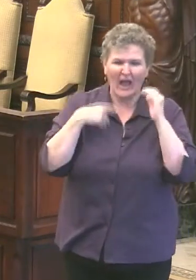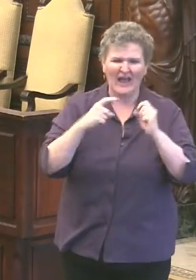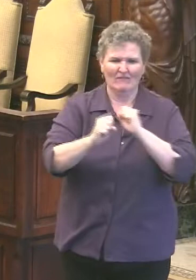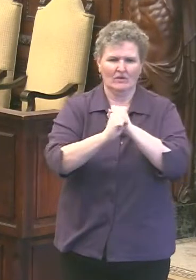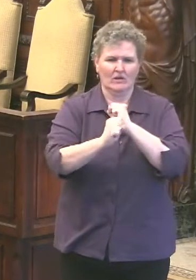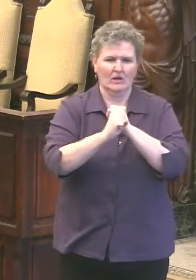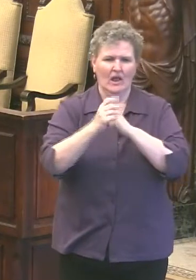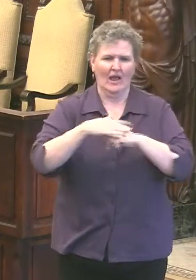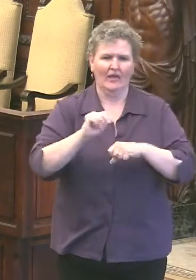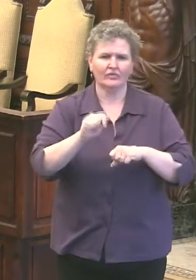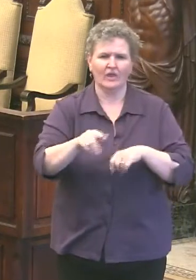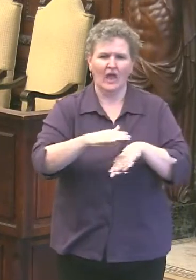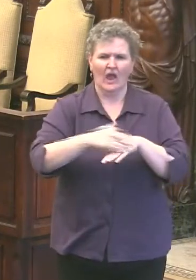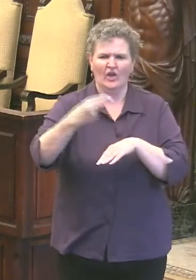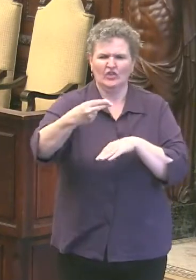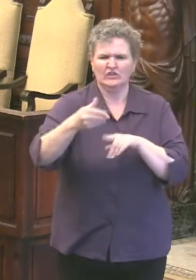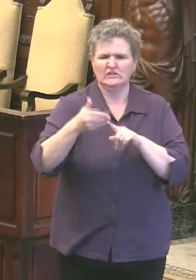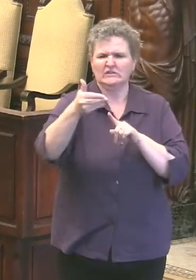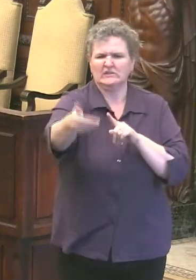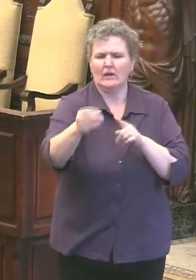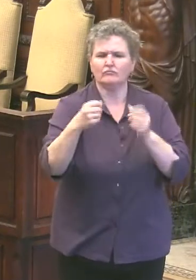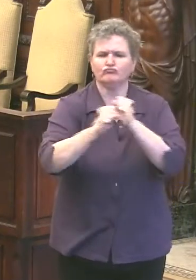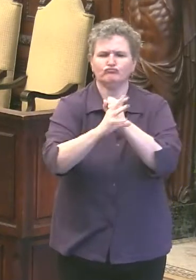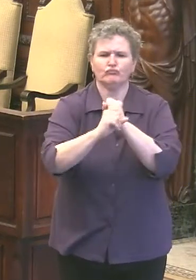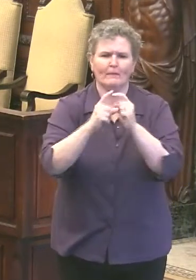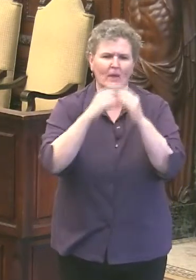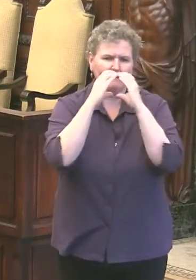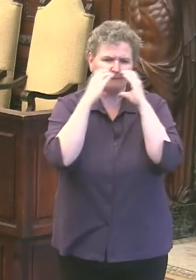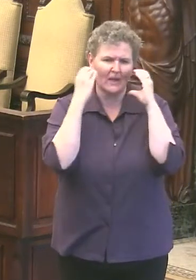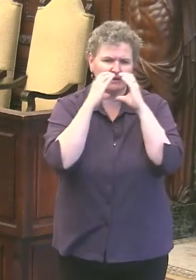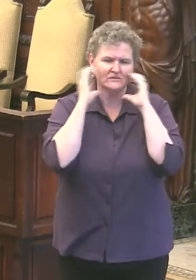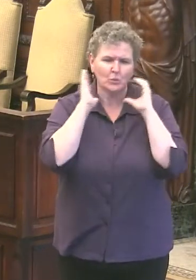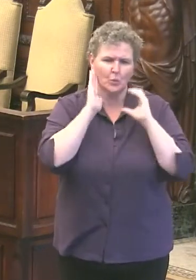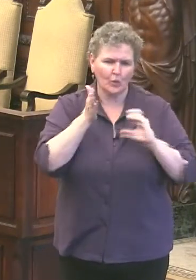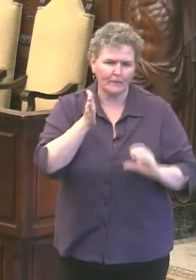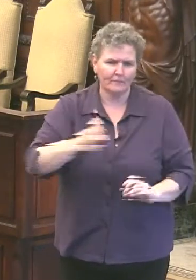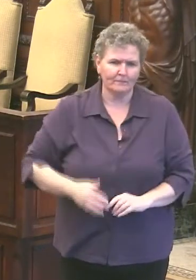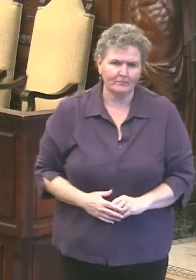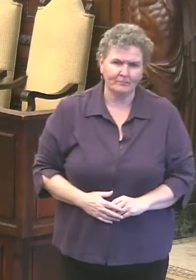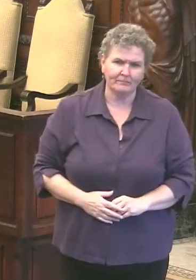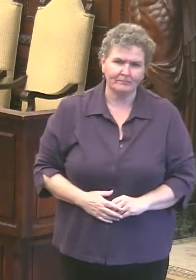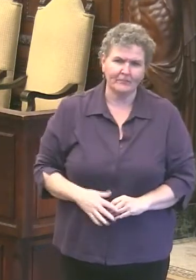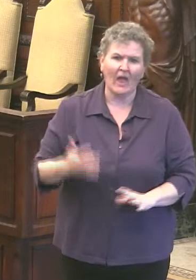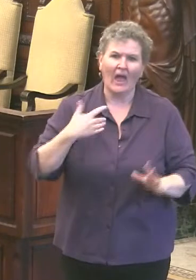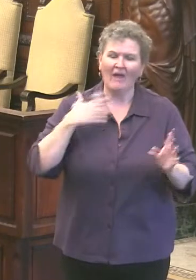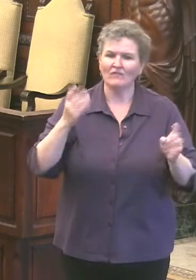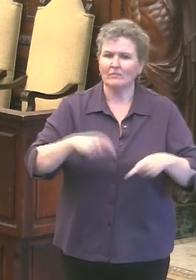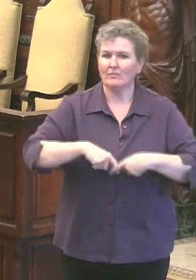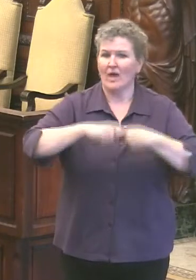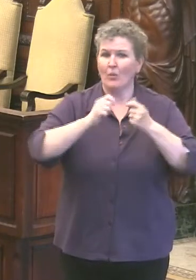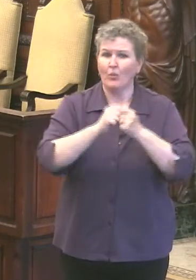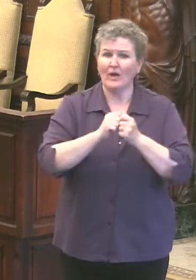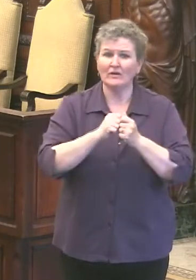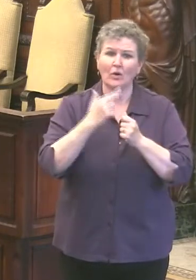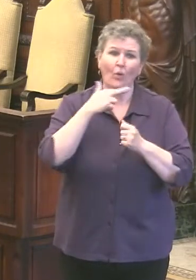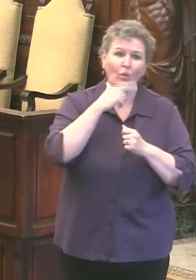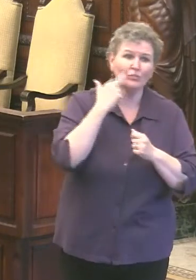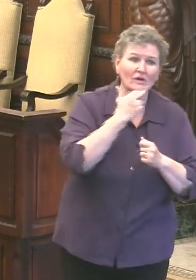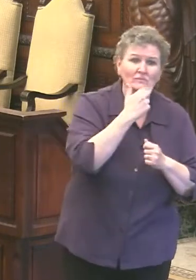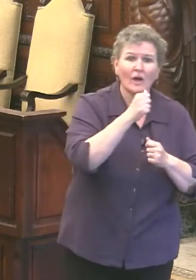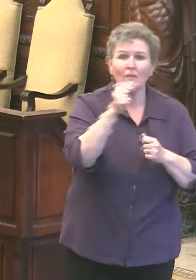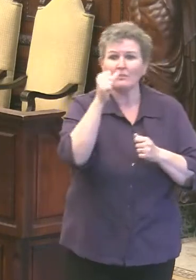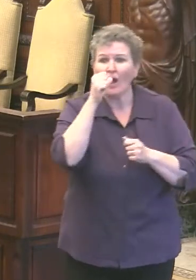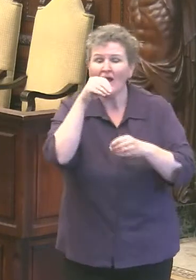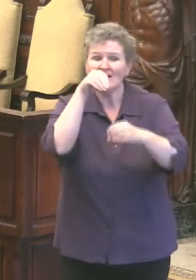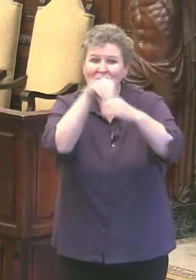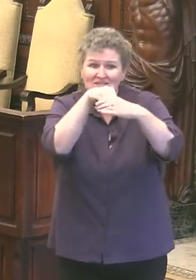this Thursday. On Thursday, you'll hear more about that media campaign. We have put on pause the reopening of restaurants and bars to indoor dining here in